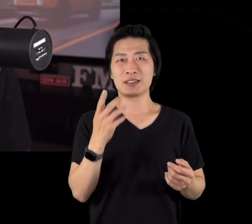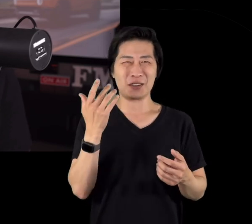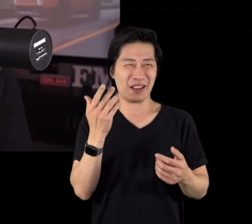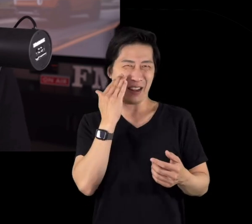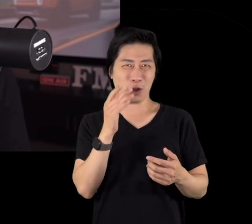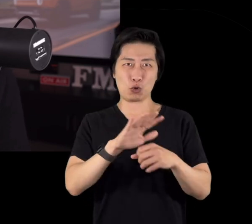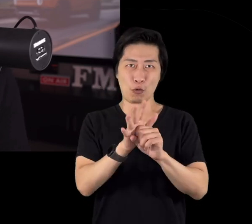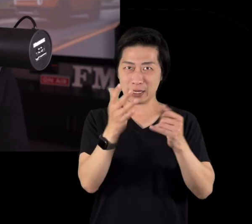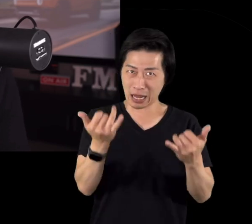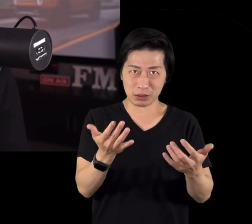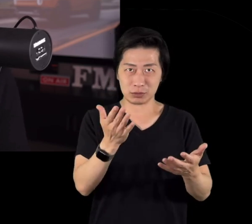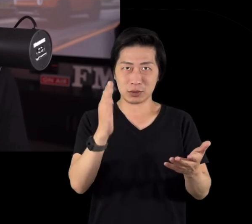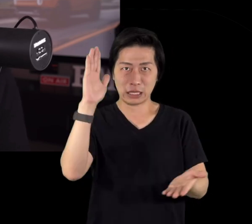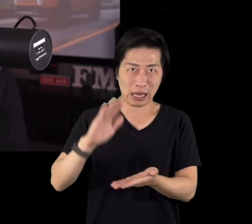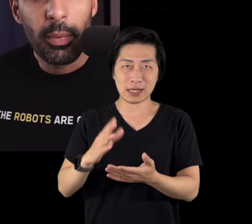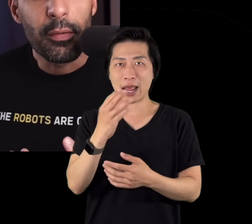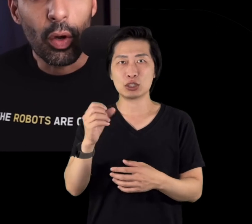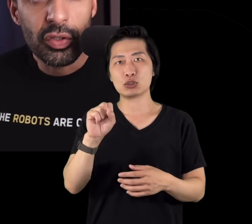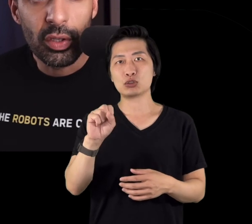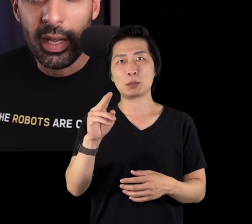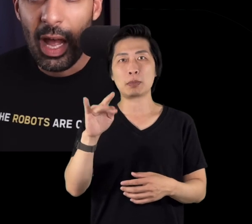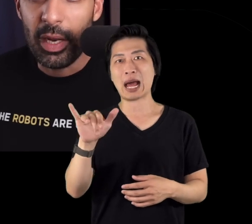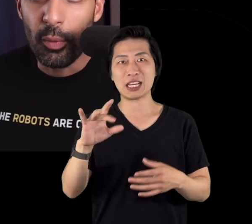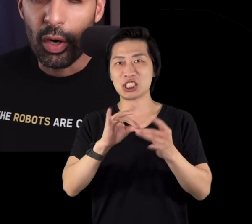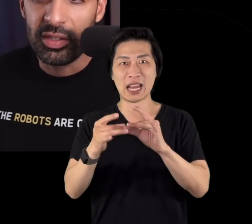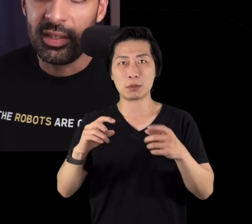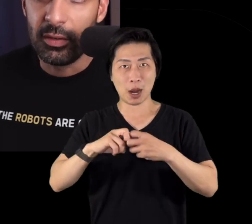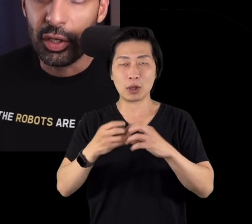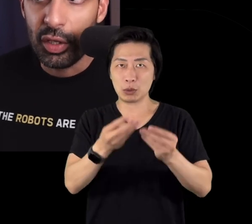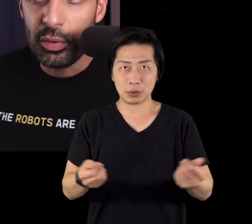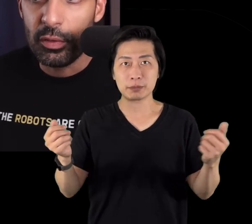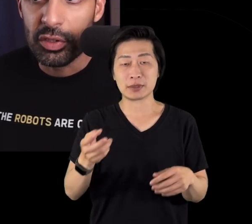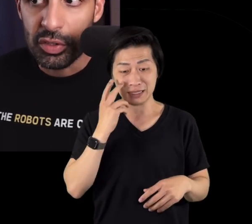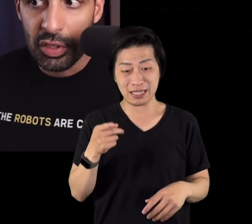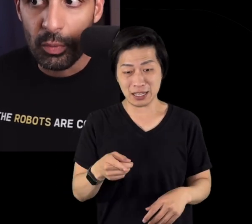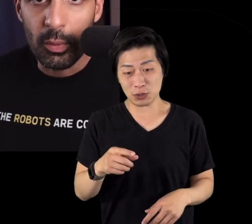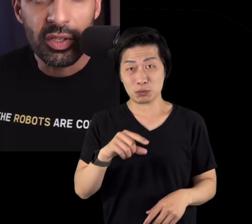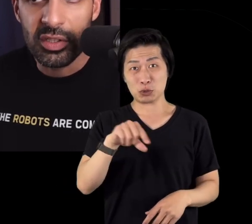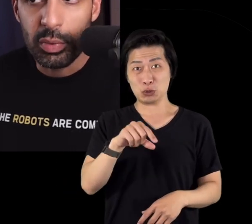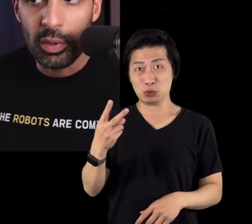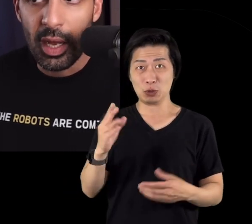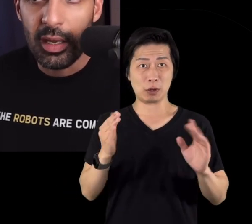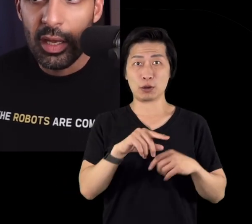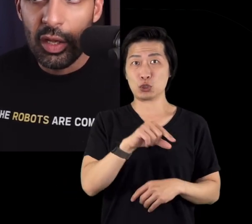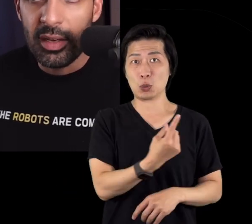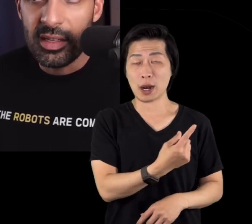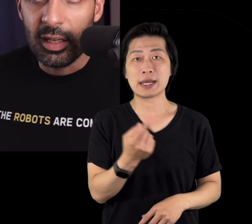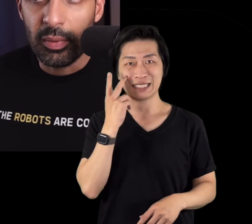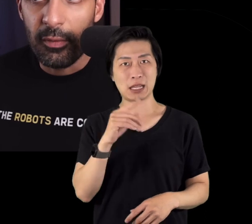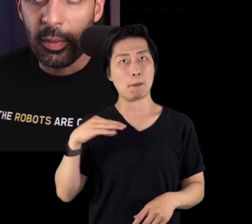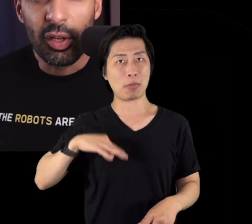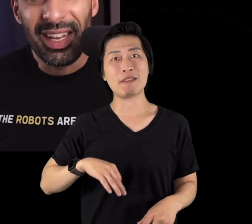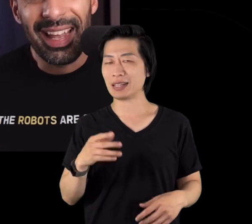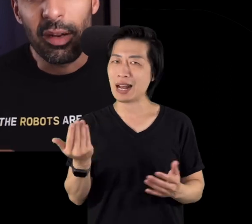exited COVID and all the supply shocks and stuff like that. But if you also look at how many more cars they delivered in Q2 versus Q1, which is this blue line, you can see that